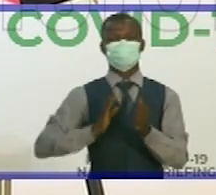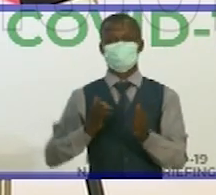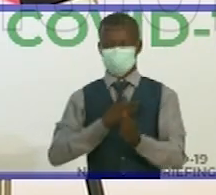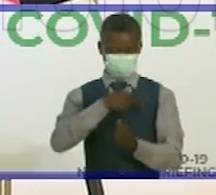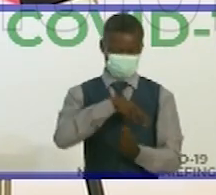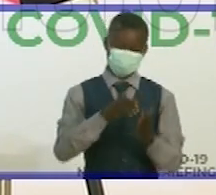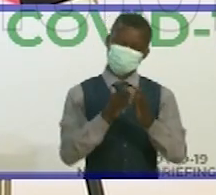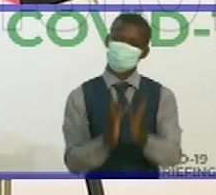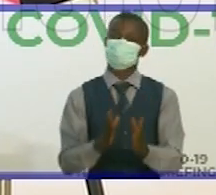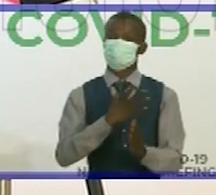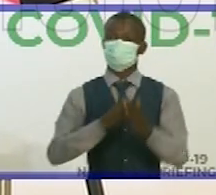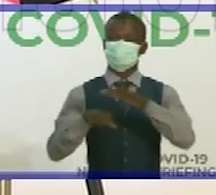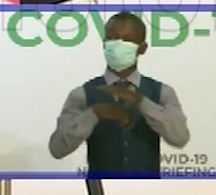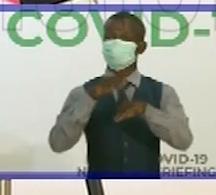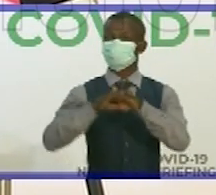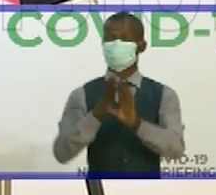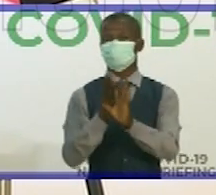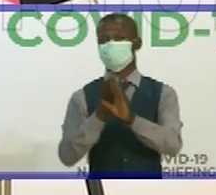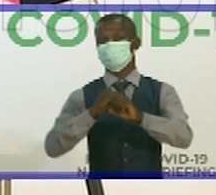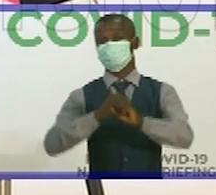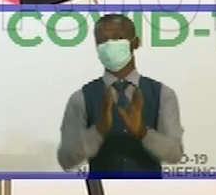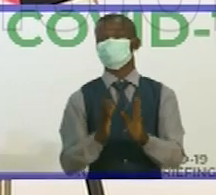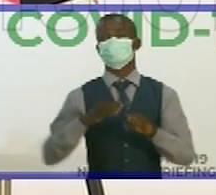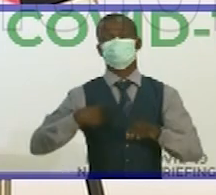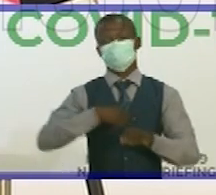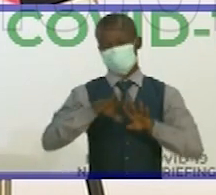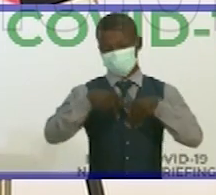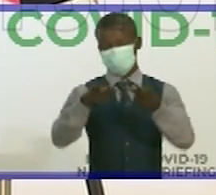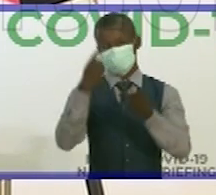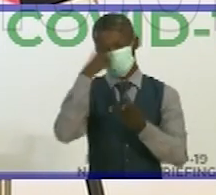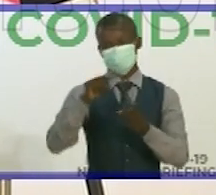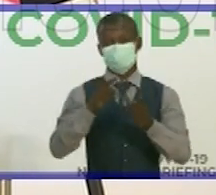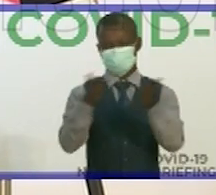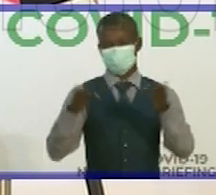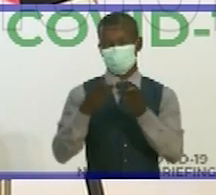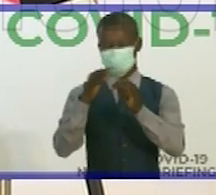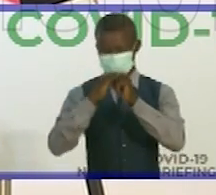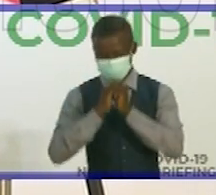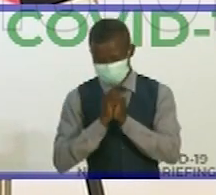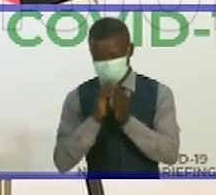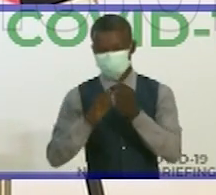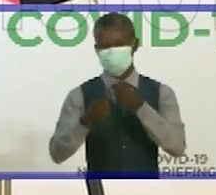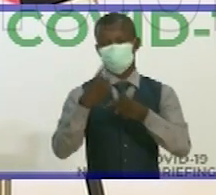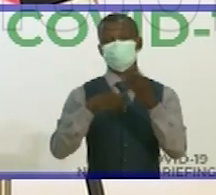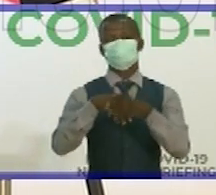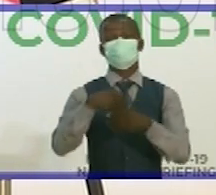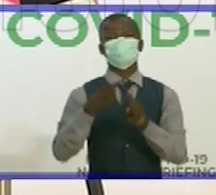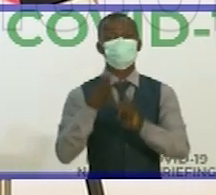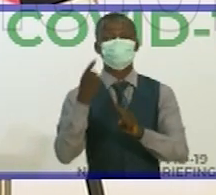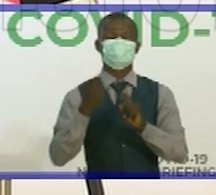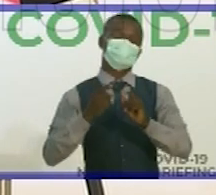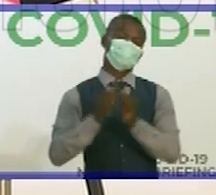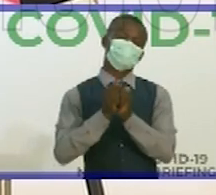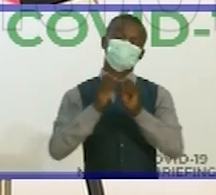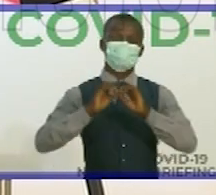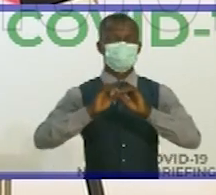and build on the guidance we have already provided for places of worship to come up with a clear advisory